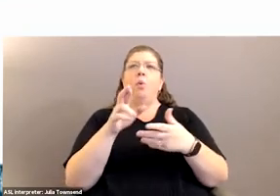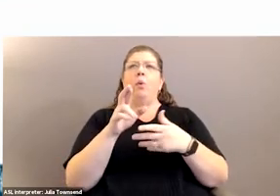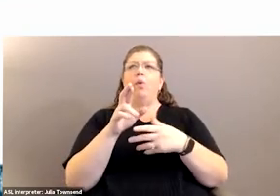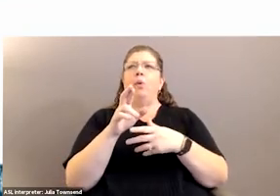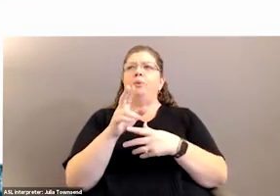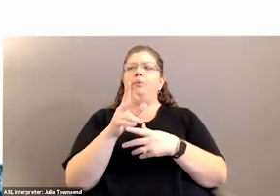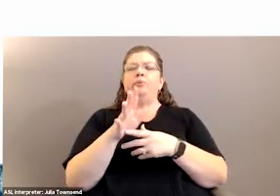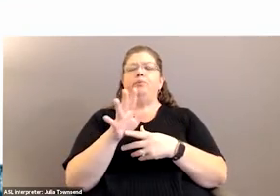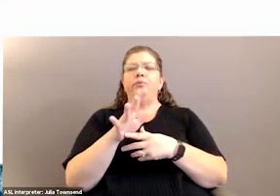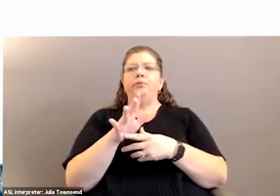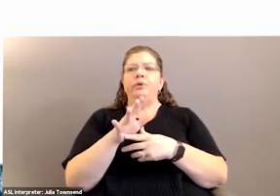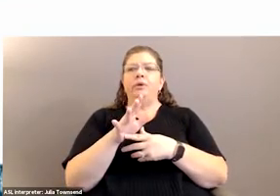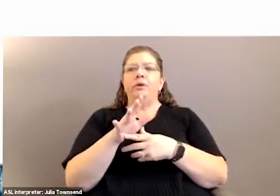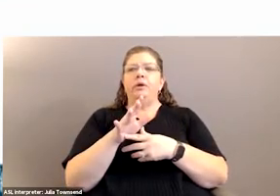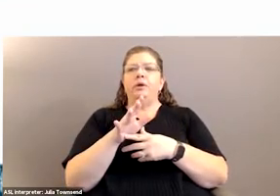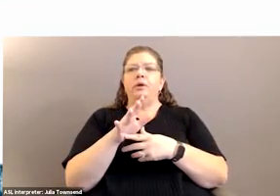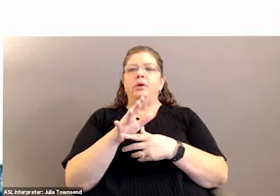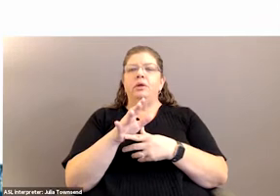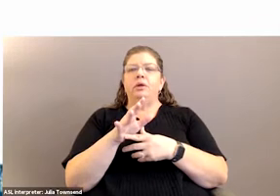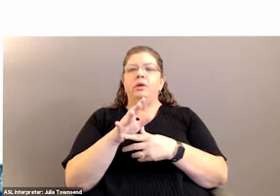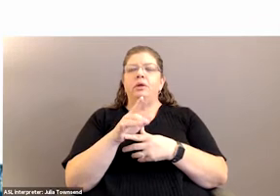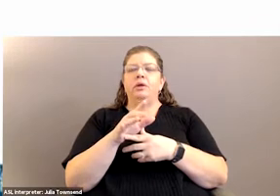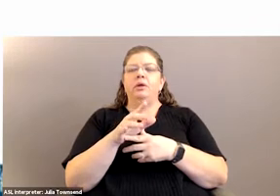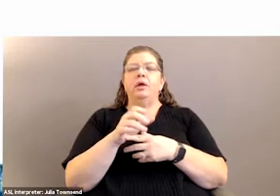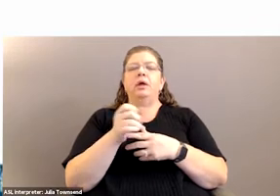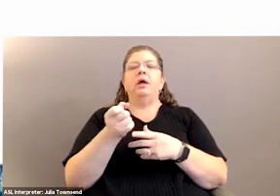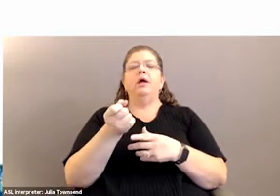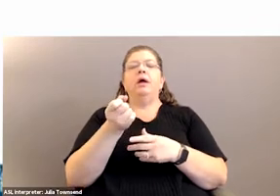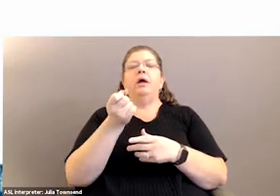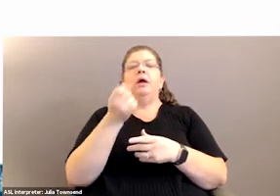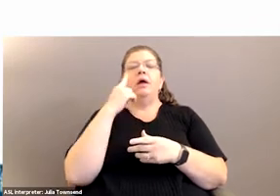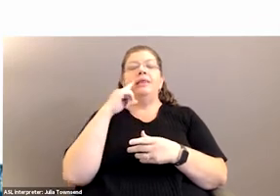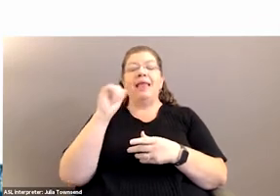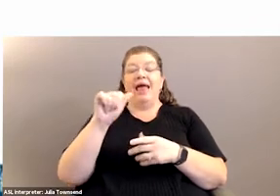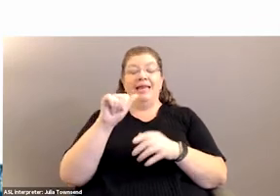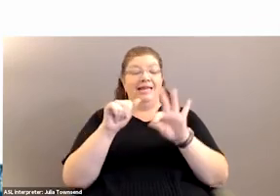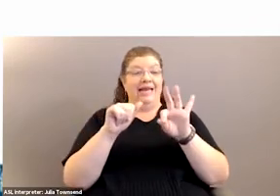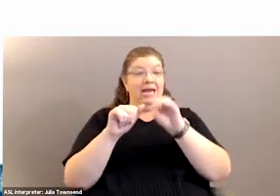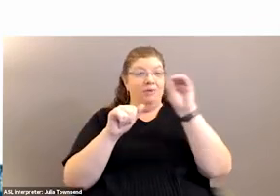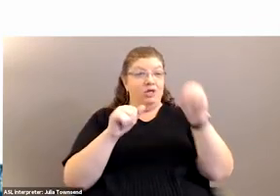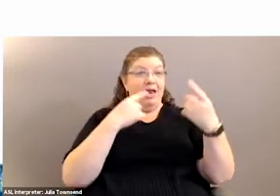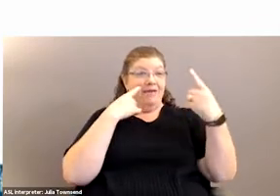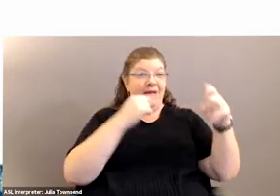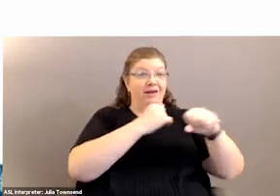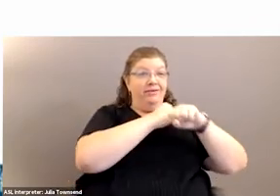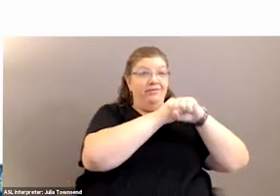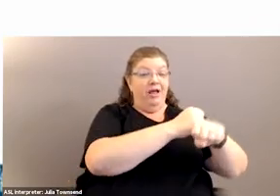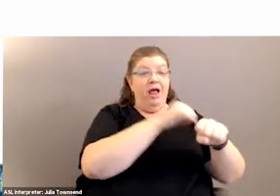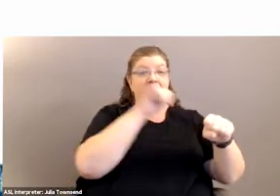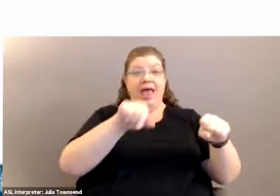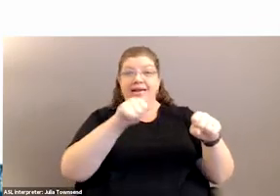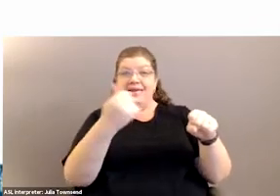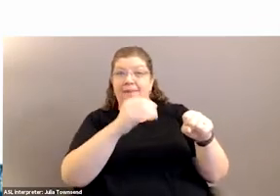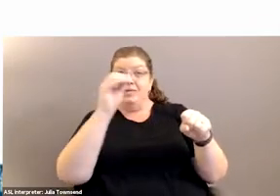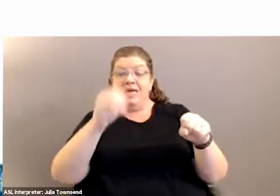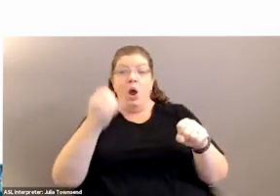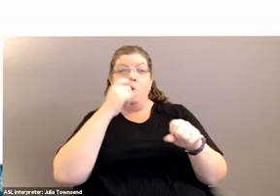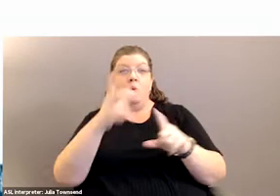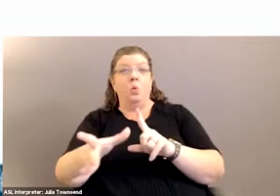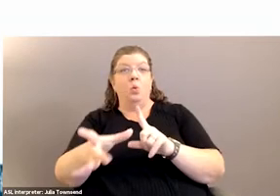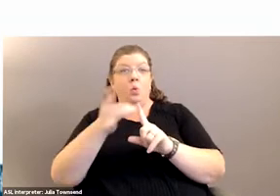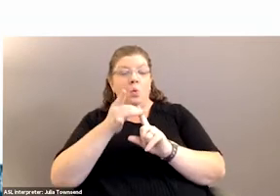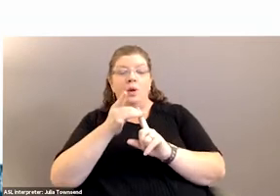10 um ineffectiveness those folks don't get as sick but many of us are